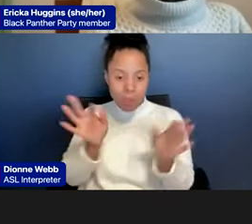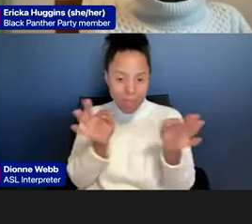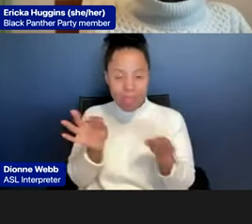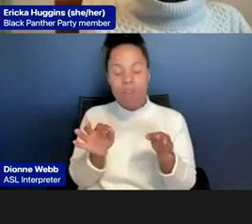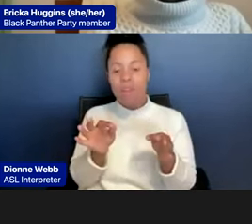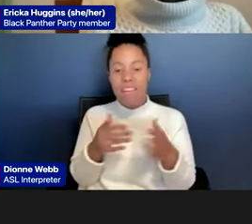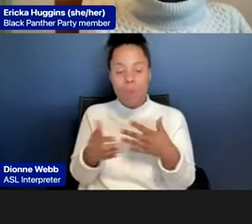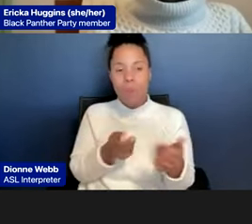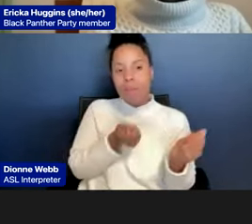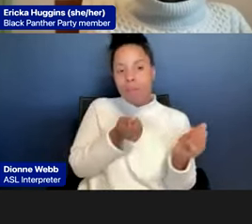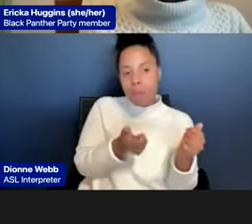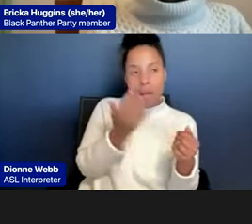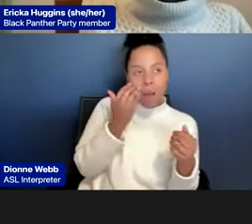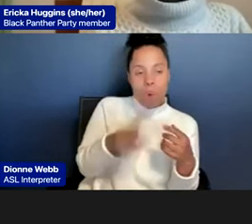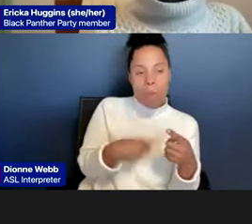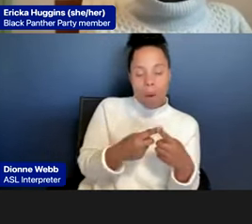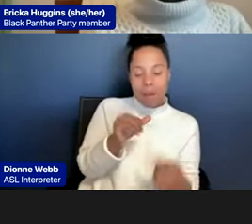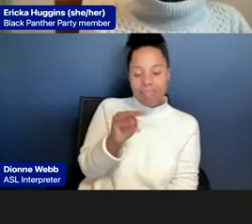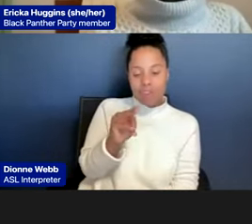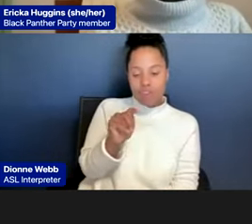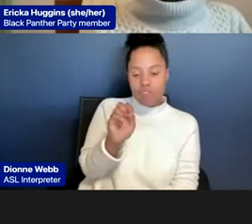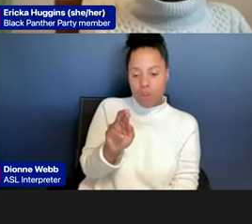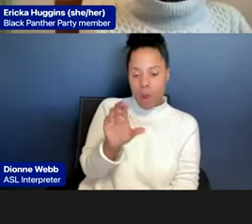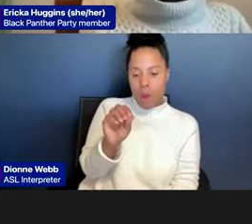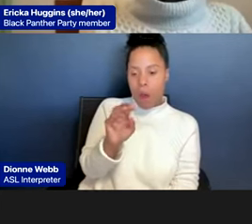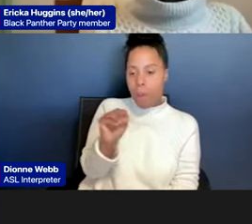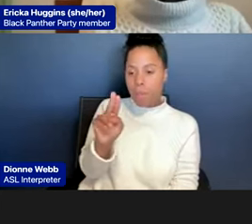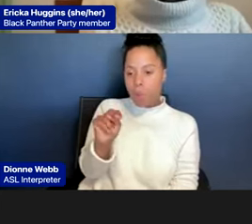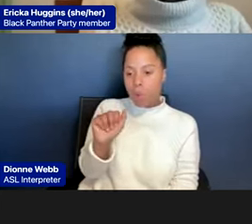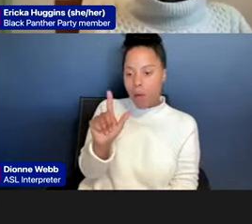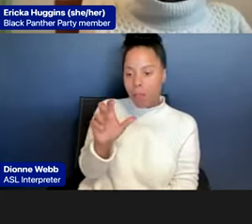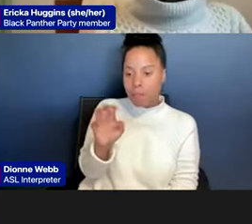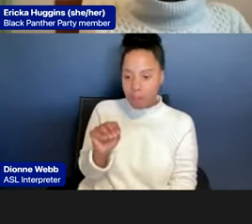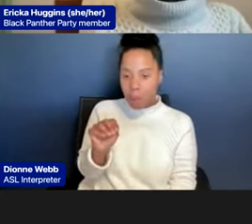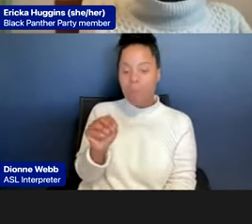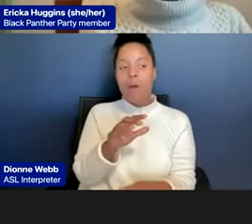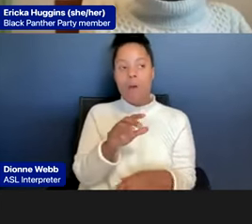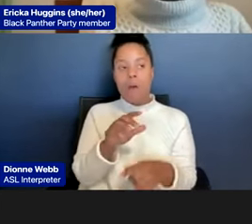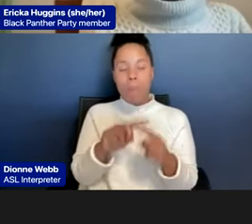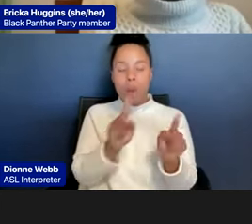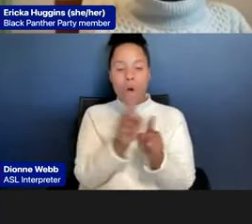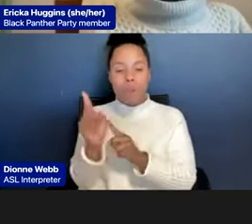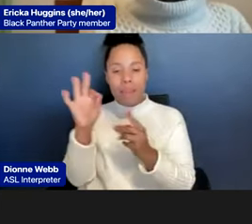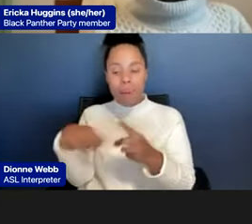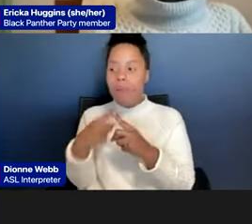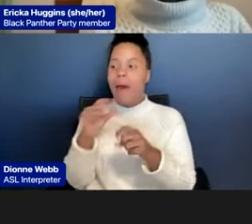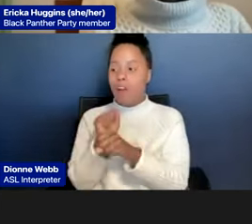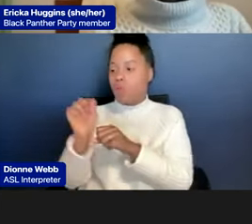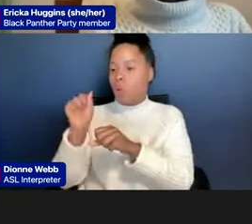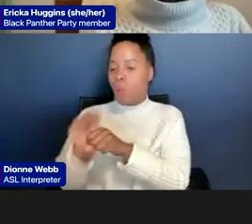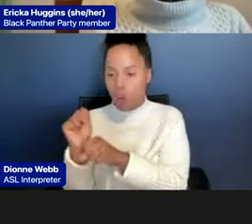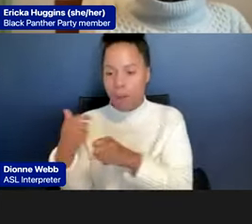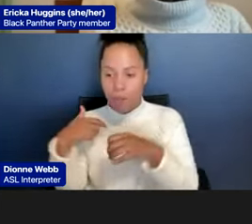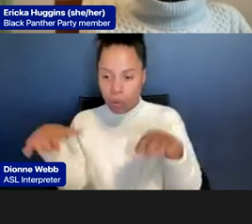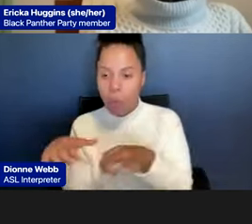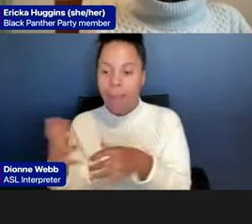intercommunalism, but the actual work that I do that really does involve intercommunalism. So